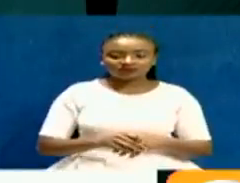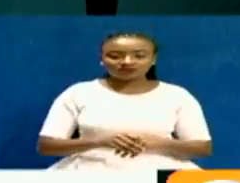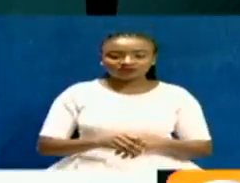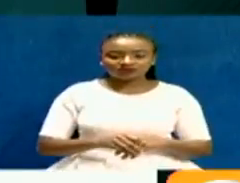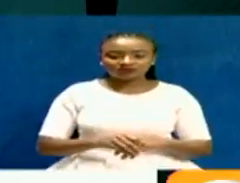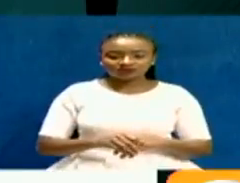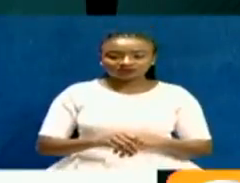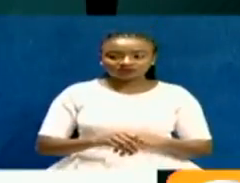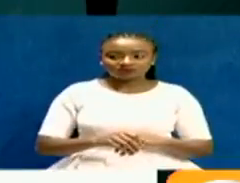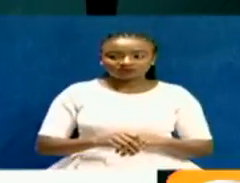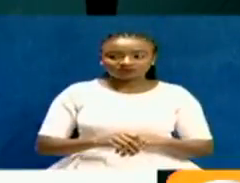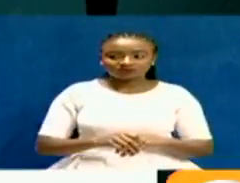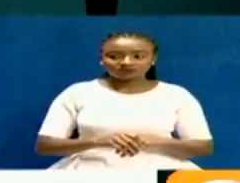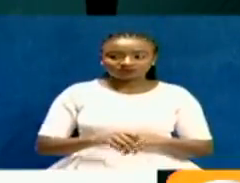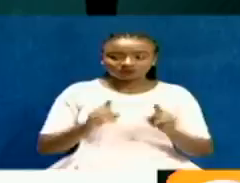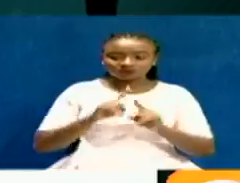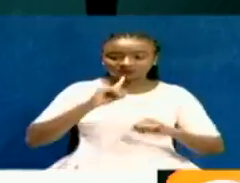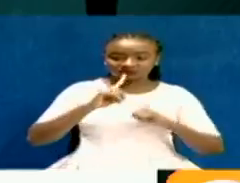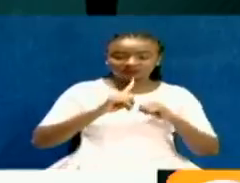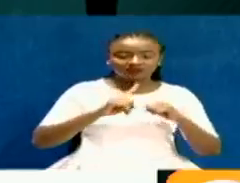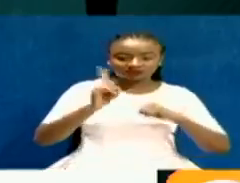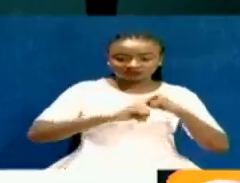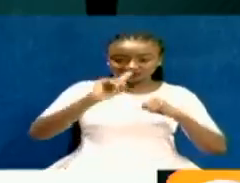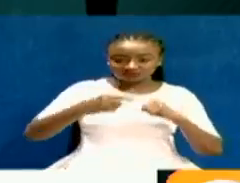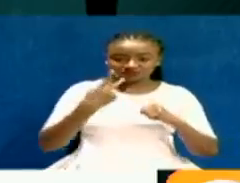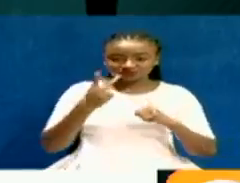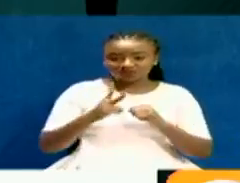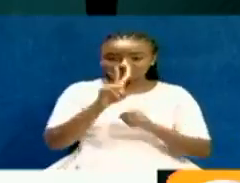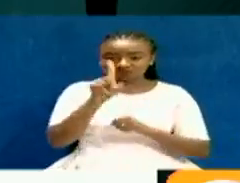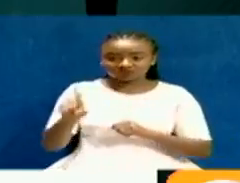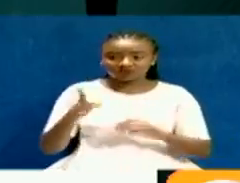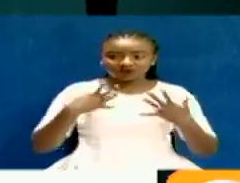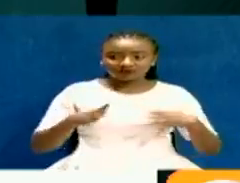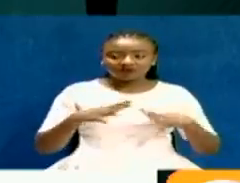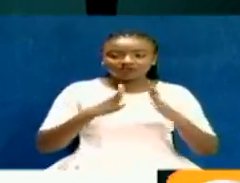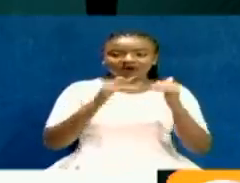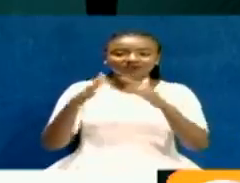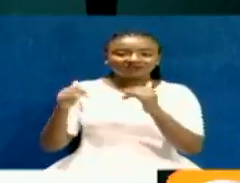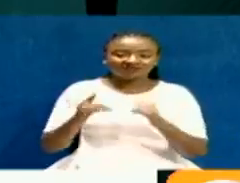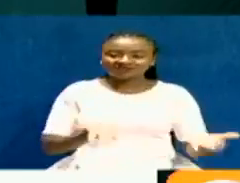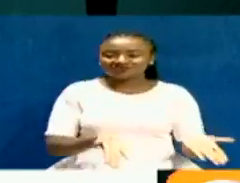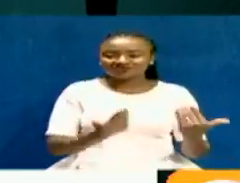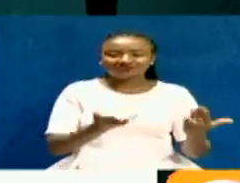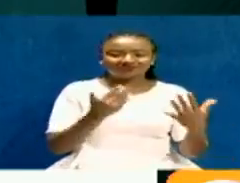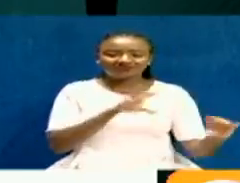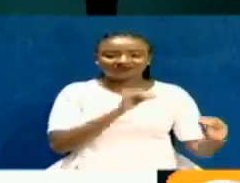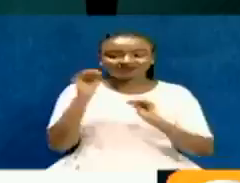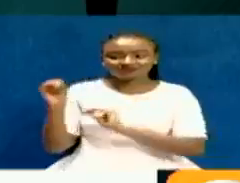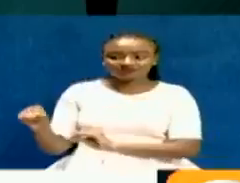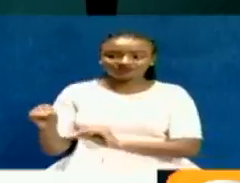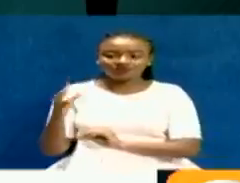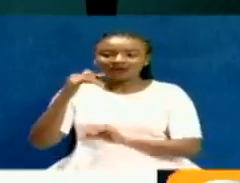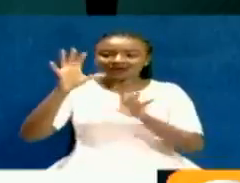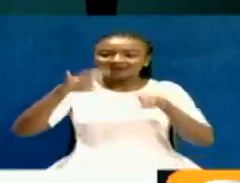lost their homes to the raging waters as major rivers, especially in western Kenya, continue to swell, clearing everything in their